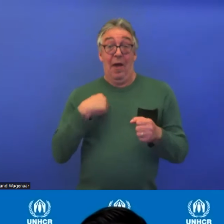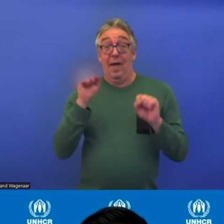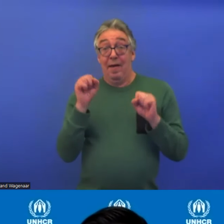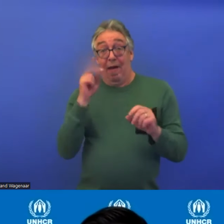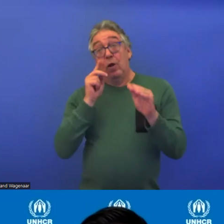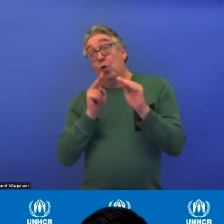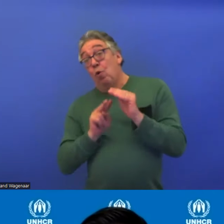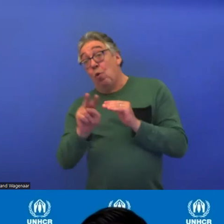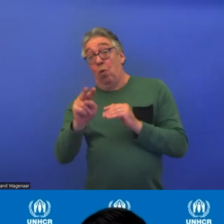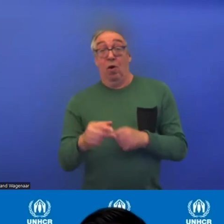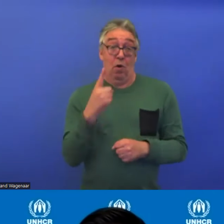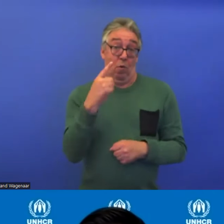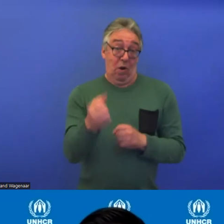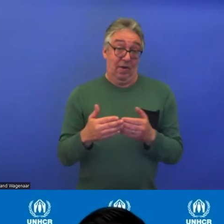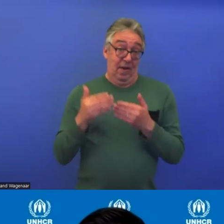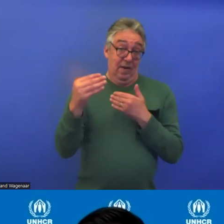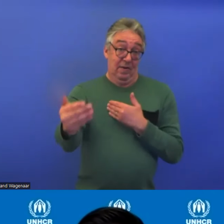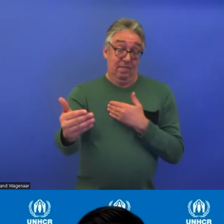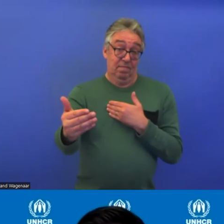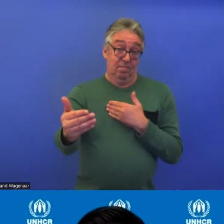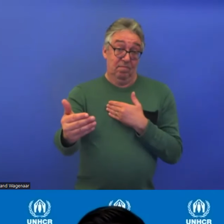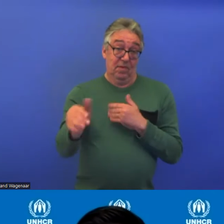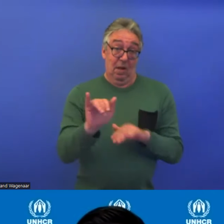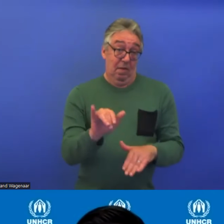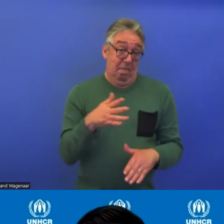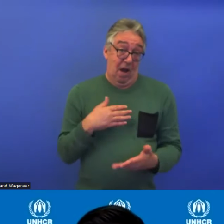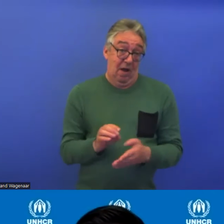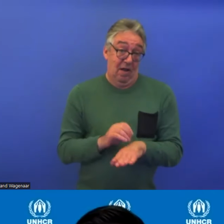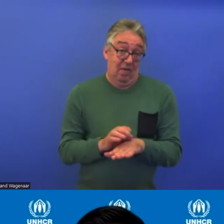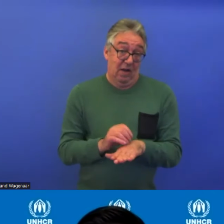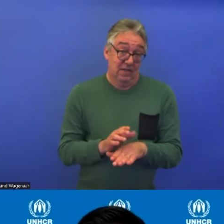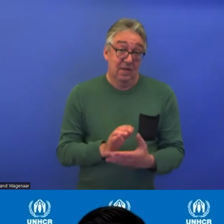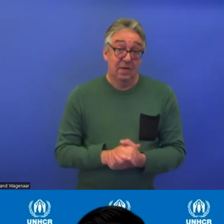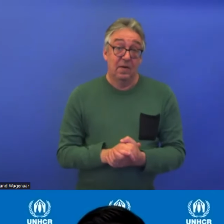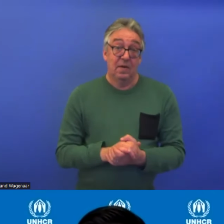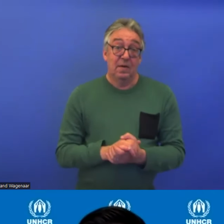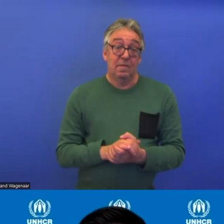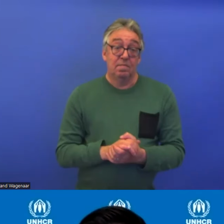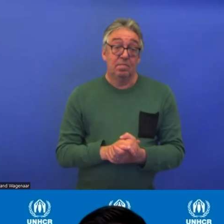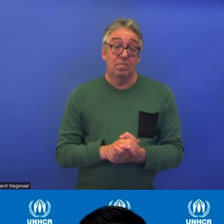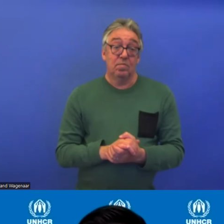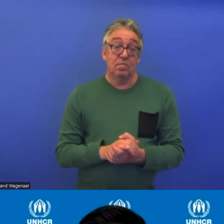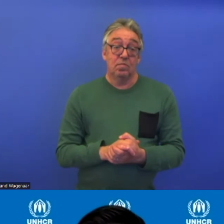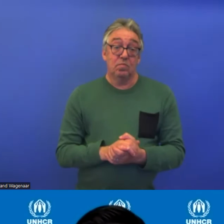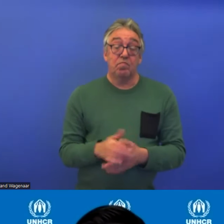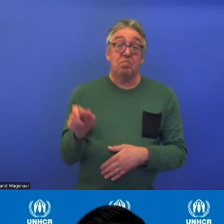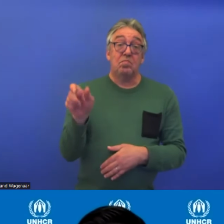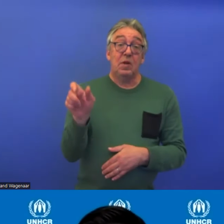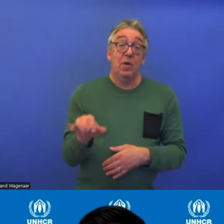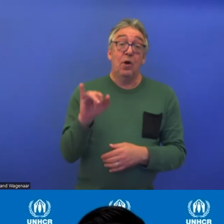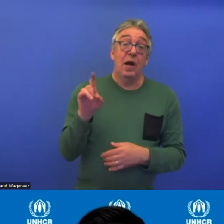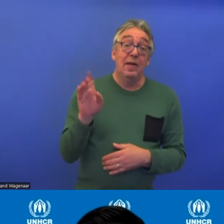to put forward the rights of refugees, asylum seekers, forcibly displaced,